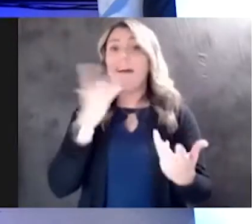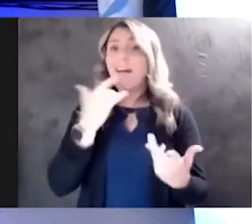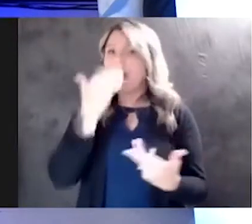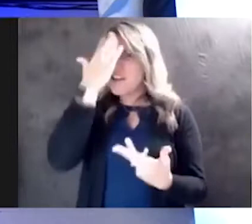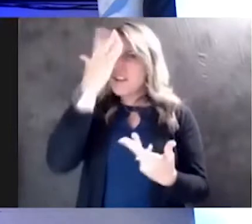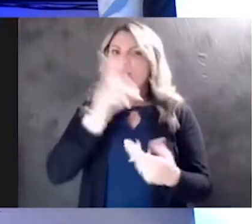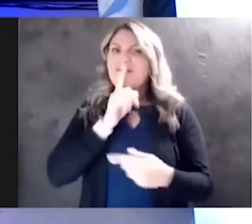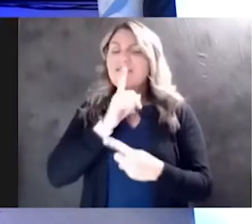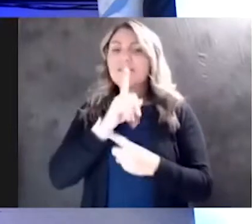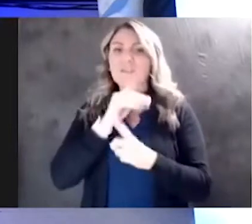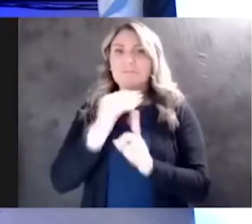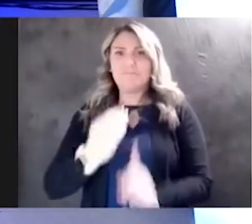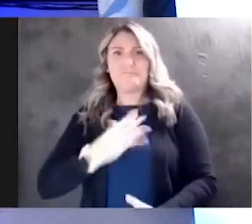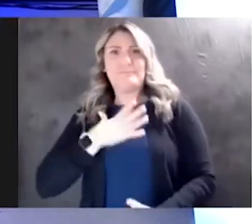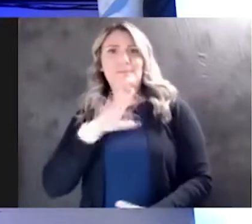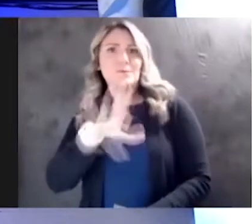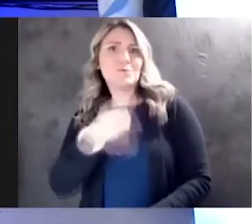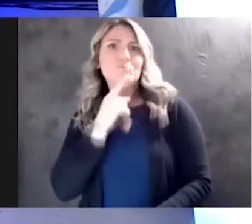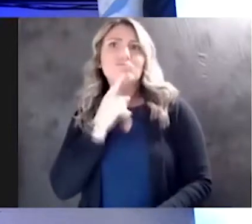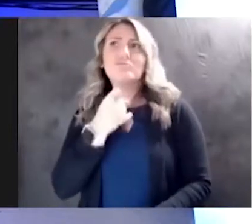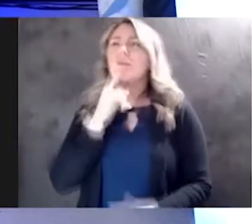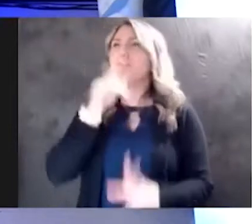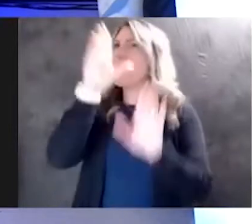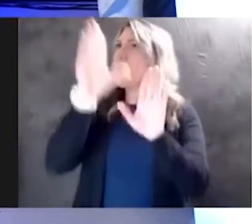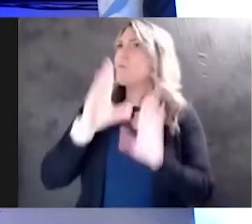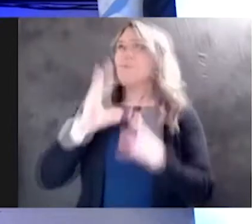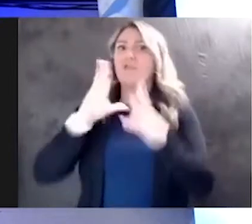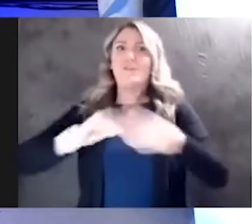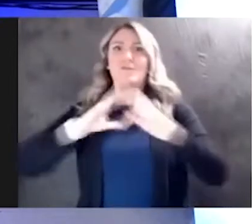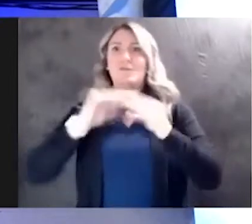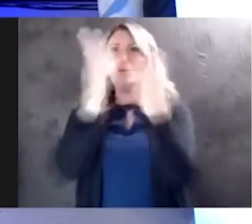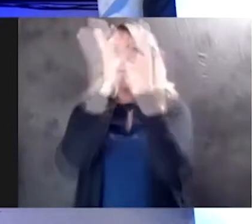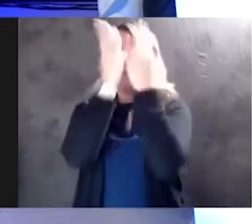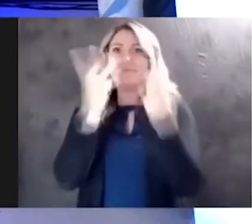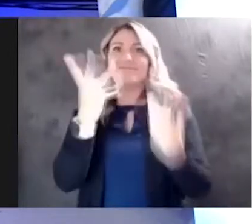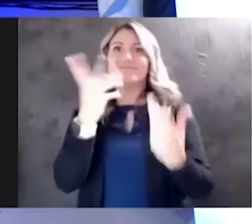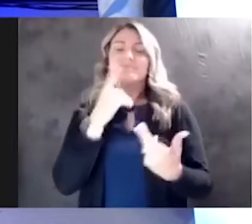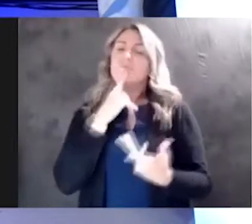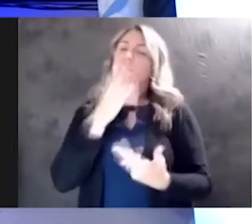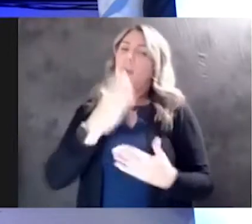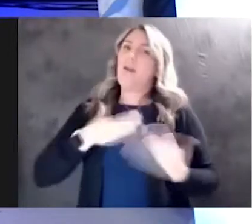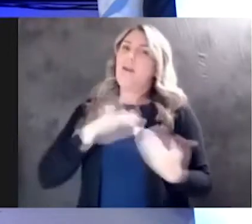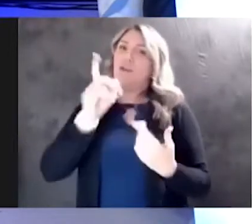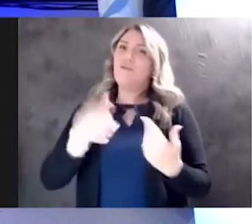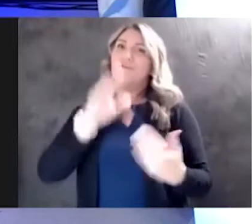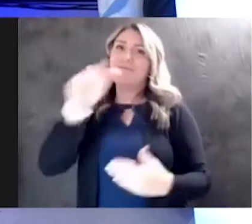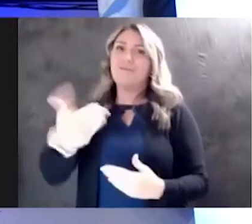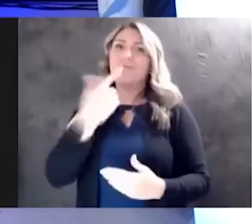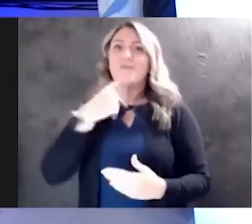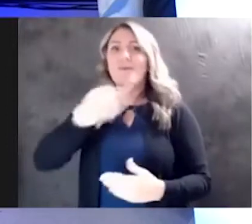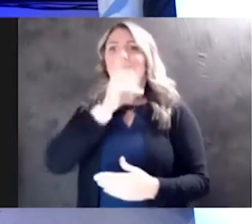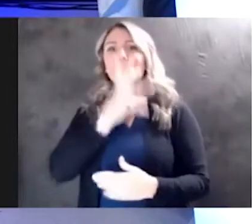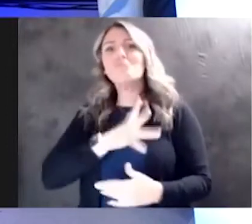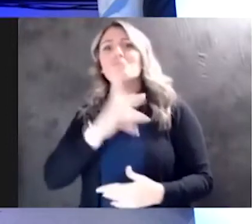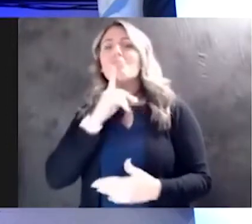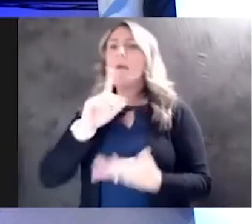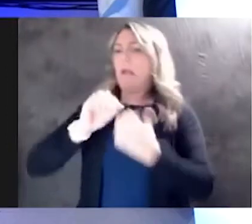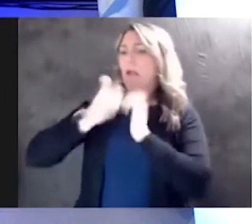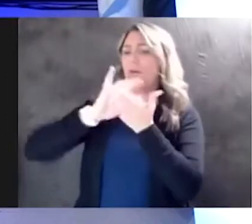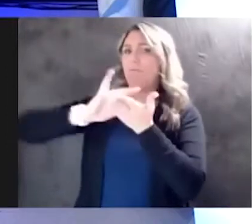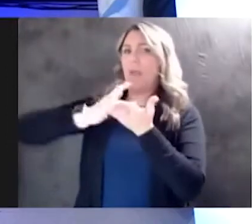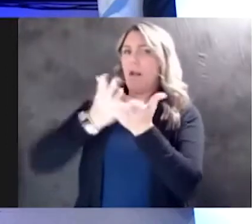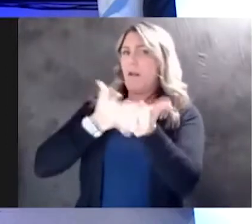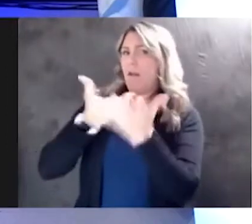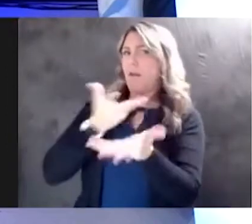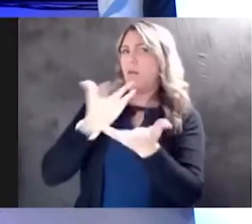inspired you. You were like, I have this great story to share, and I was so glad you introduced me to those ladies. So how are you medically working with them? What type of